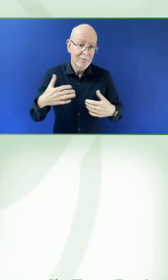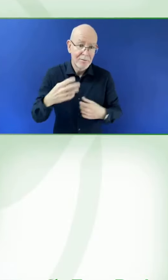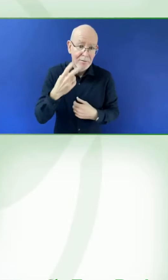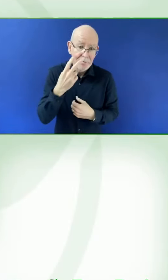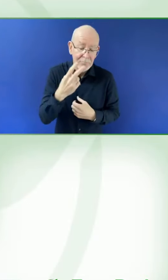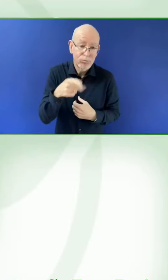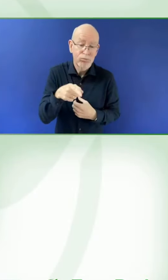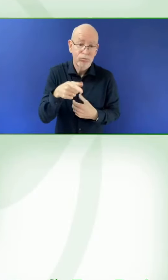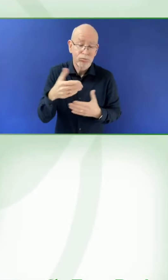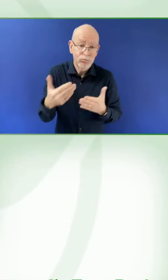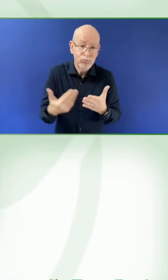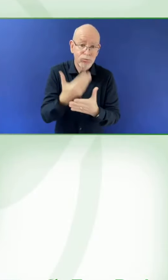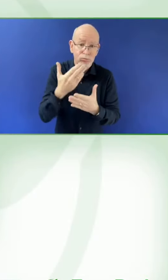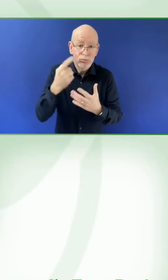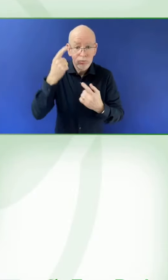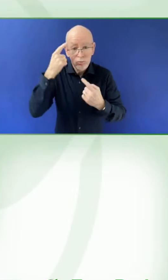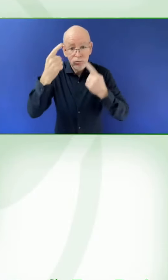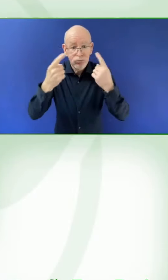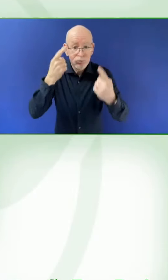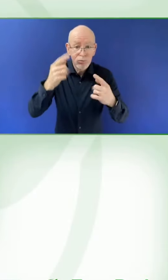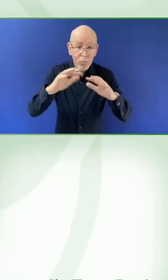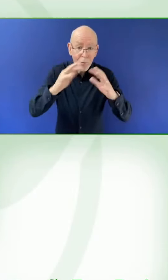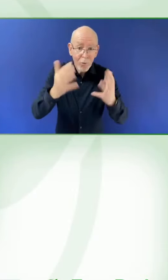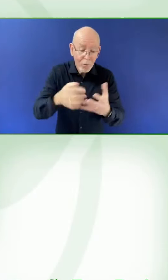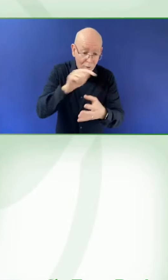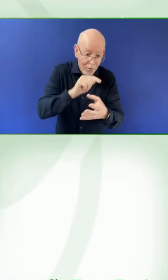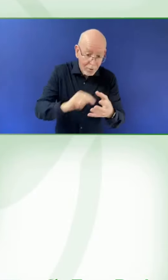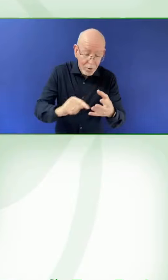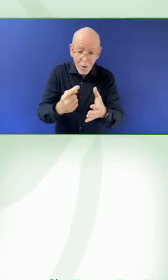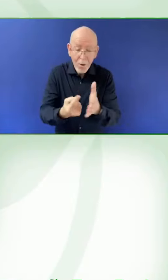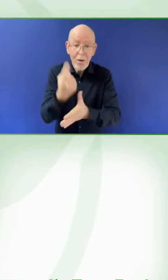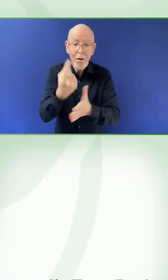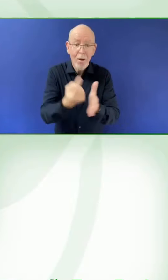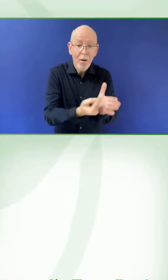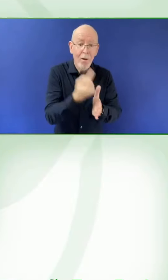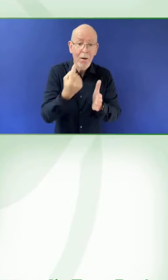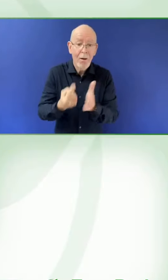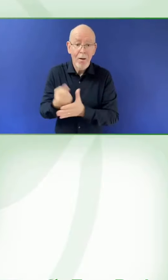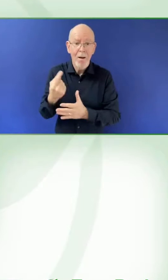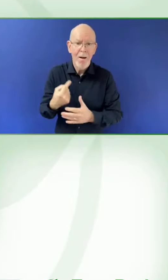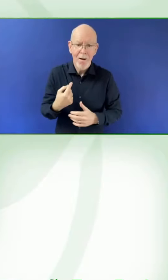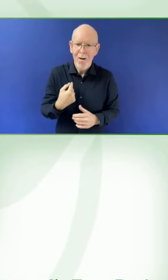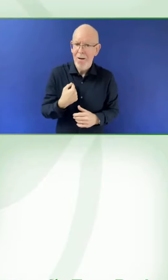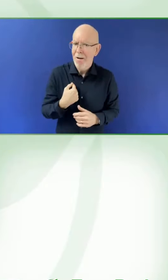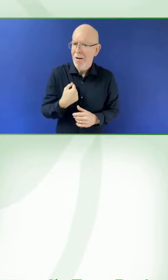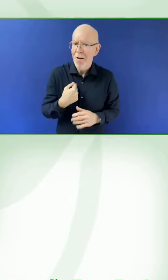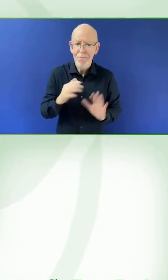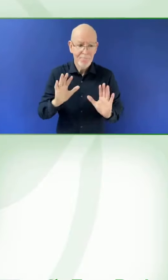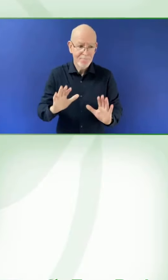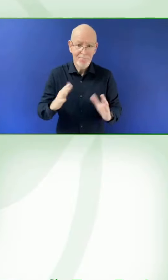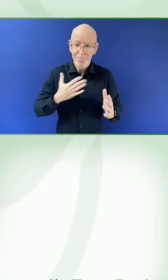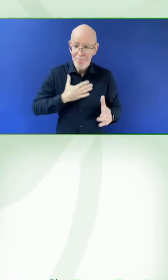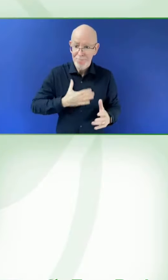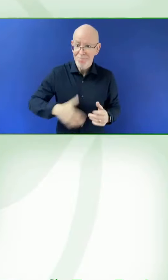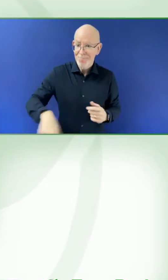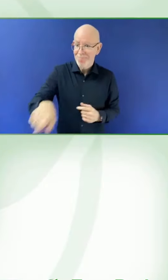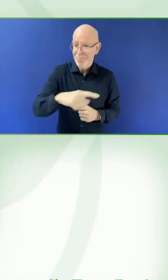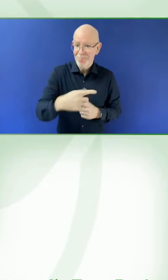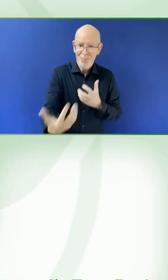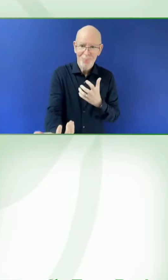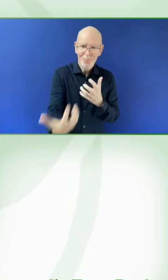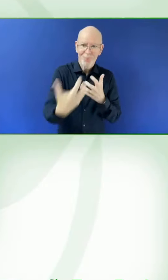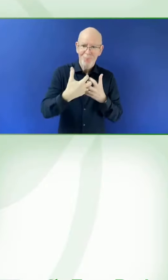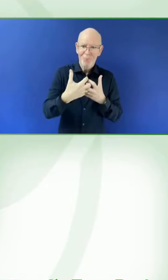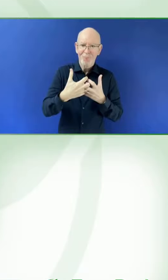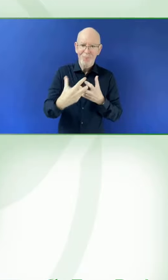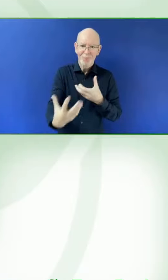talking about today come about because of innovation camps and hackathons. Can I just start off and ask, do you guys